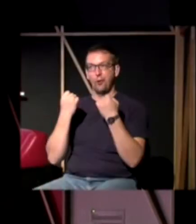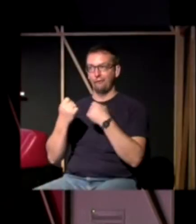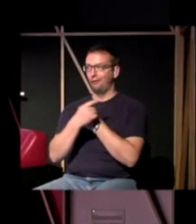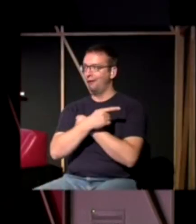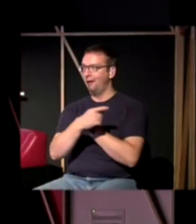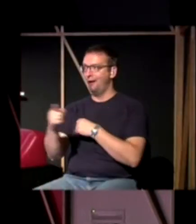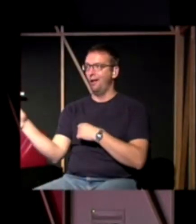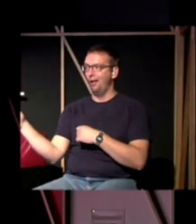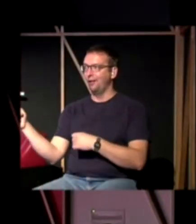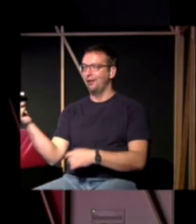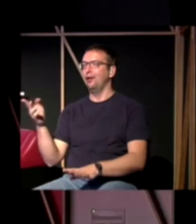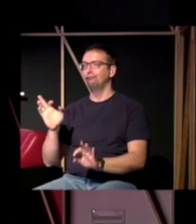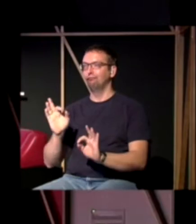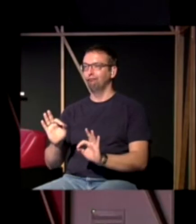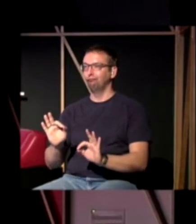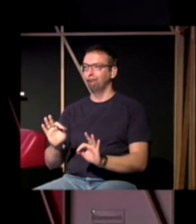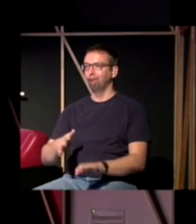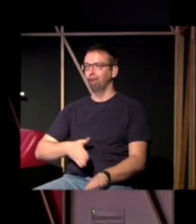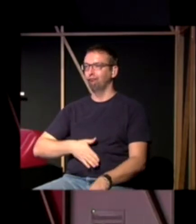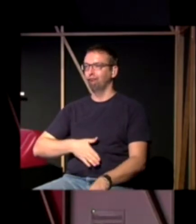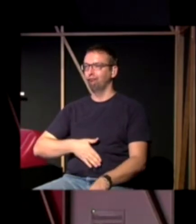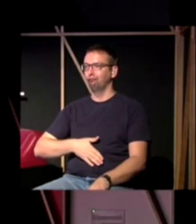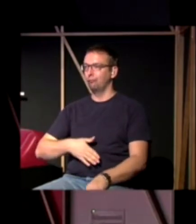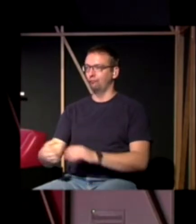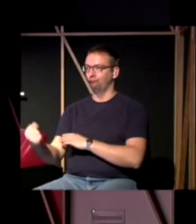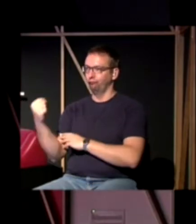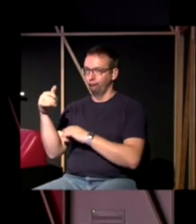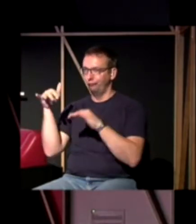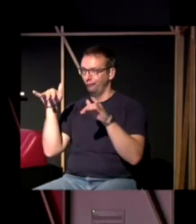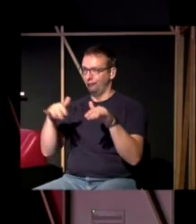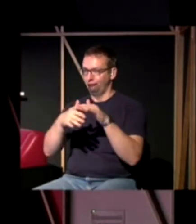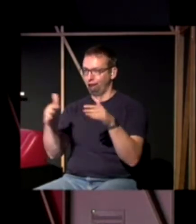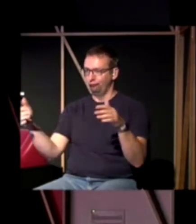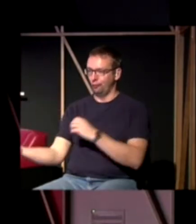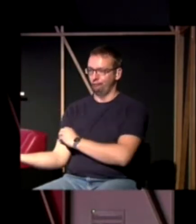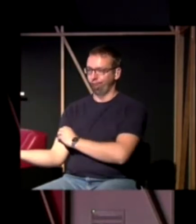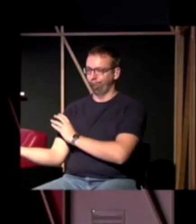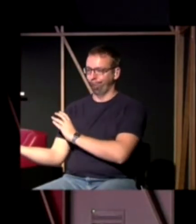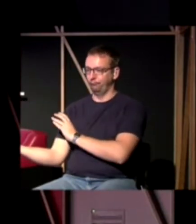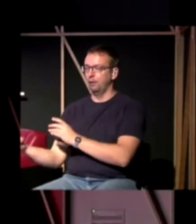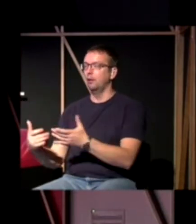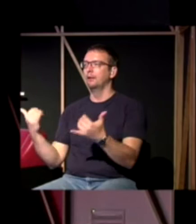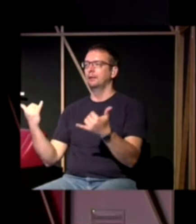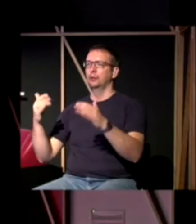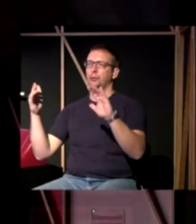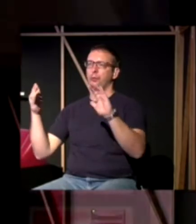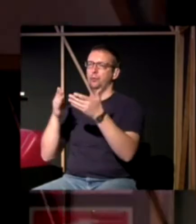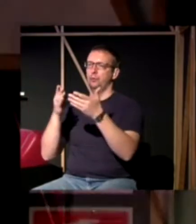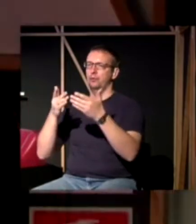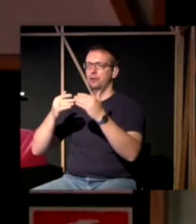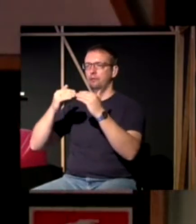afternoon. I'll be beginning with a short session now on audio-descriptive commentary and the benefits that the service can